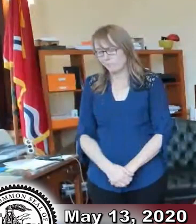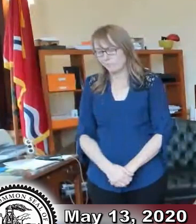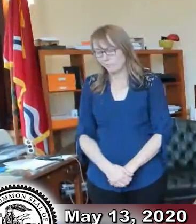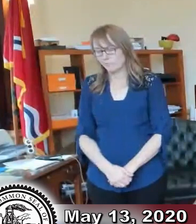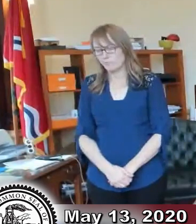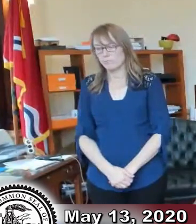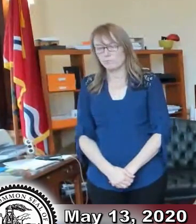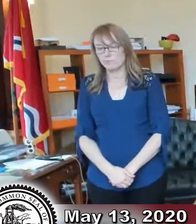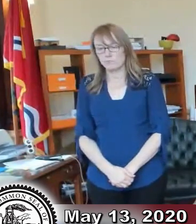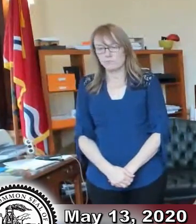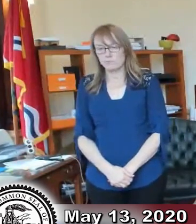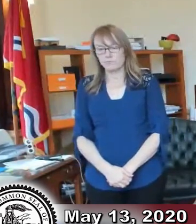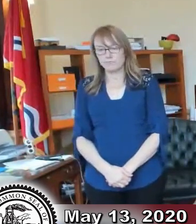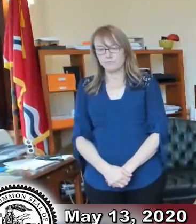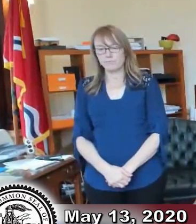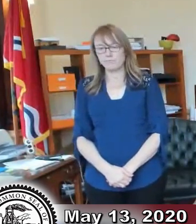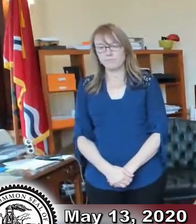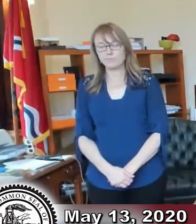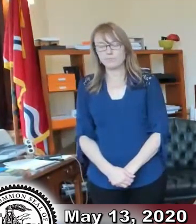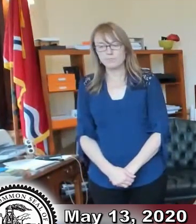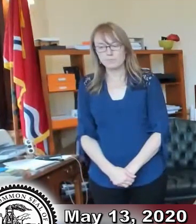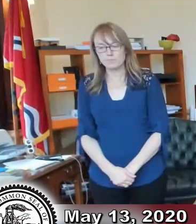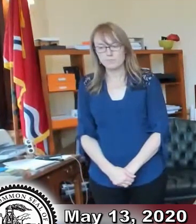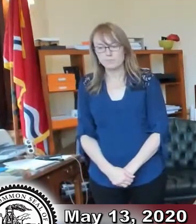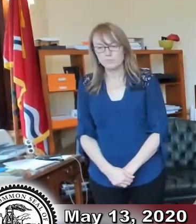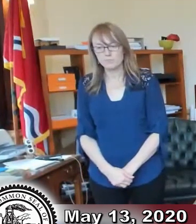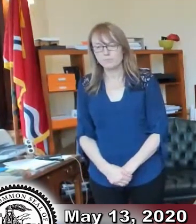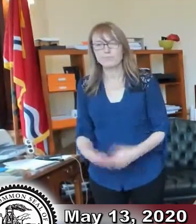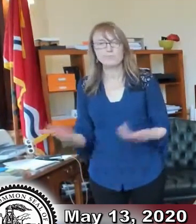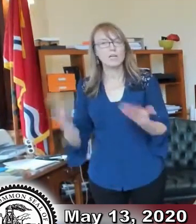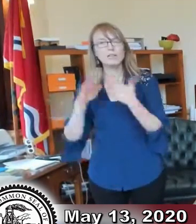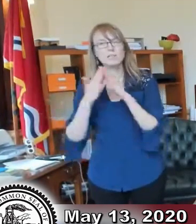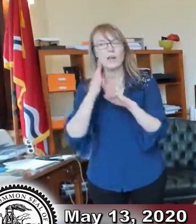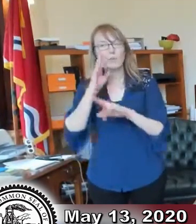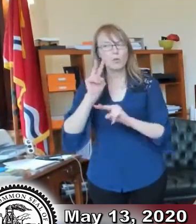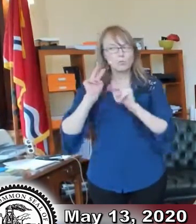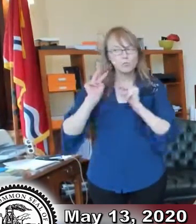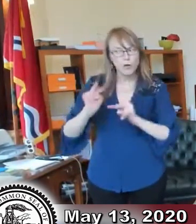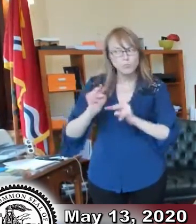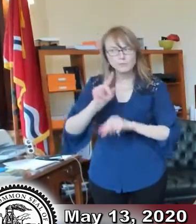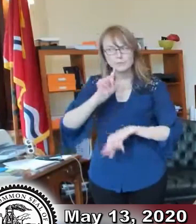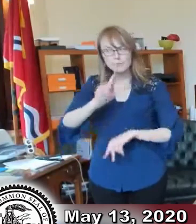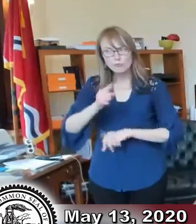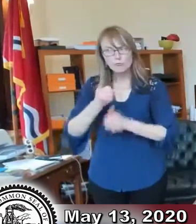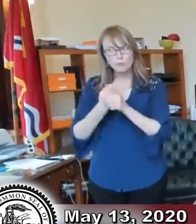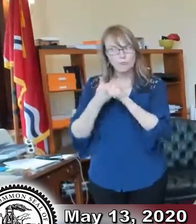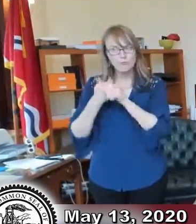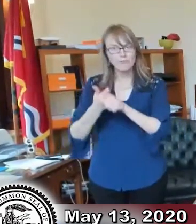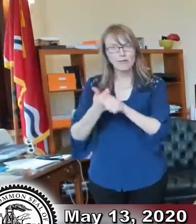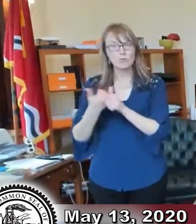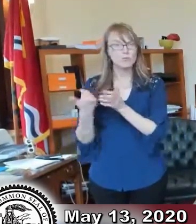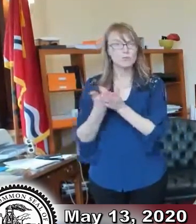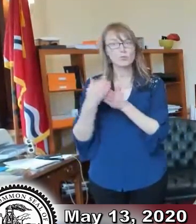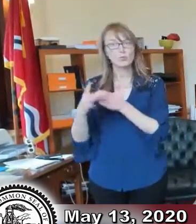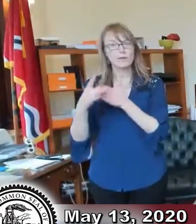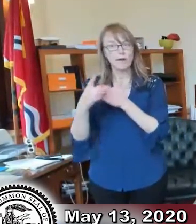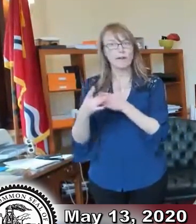to enforce on May 18th that everybody is following the new guidelines and standards?